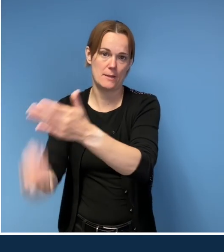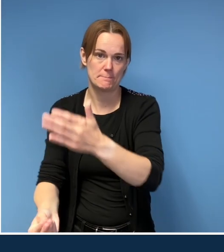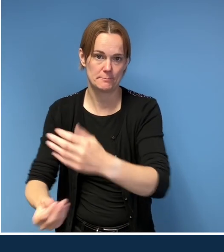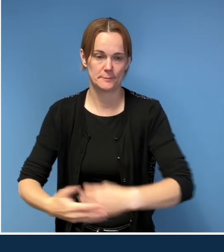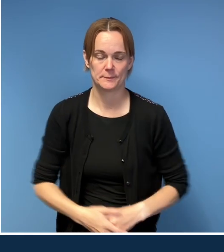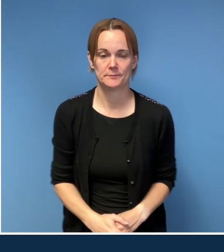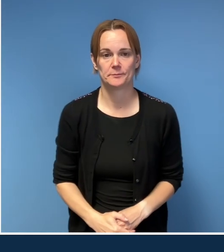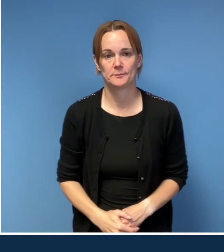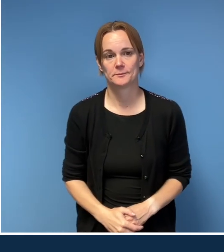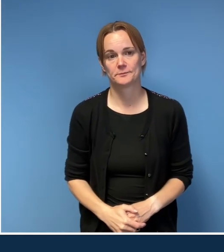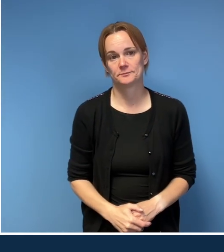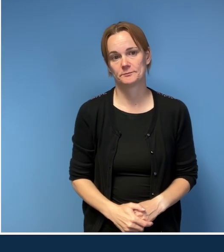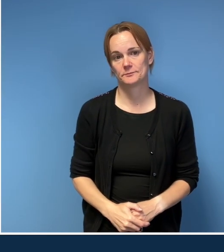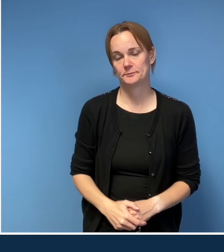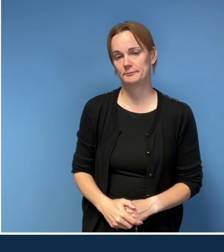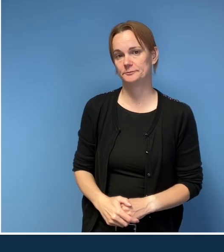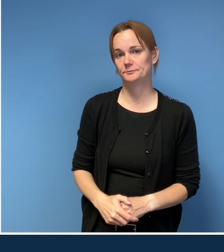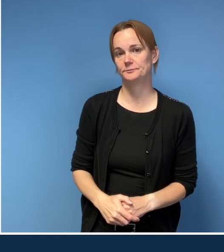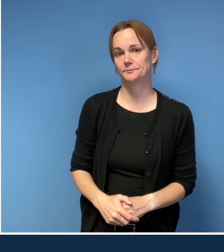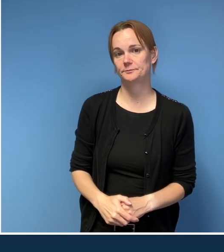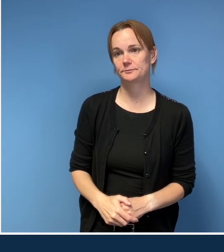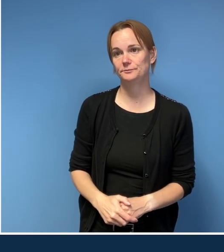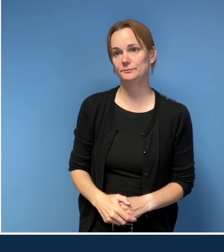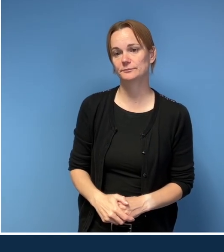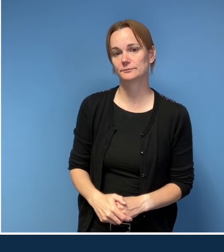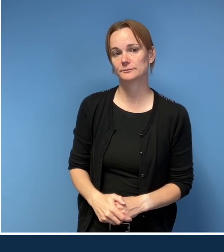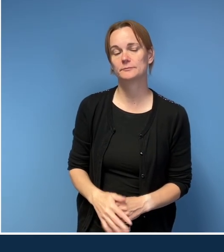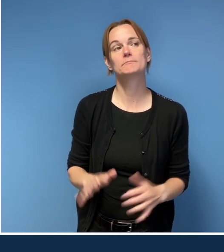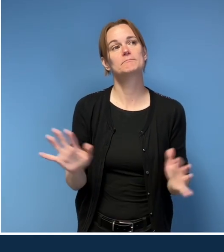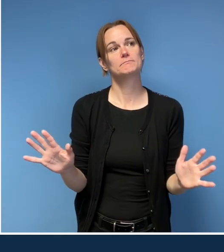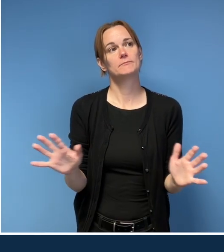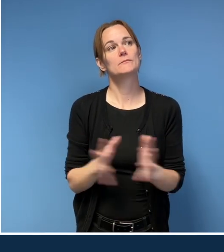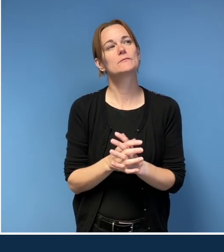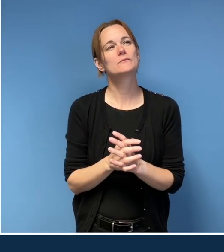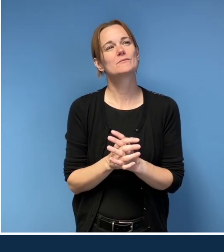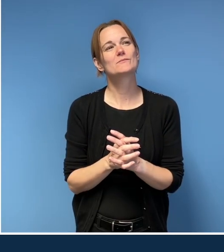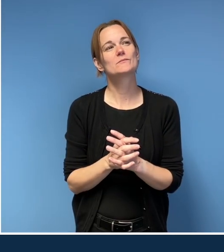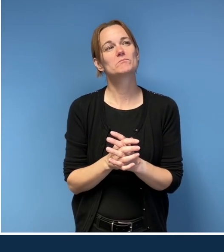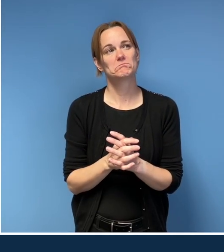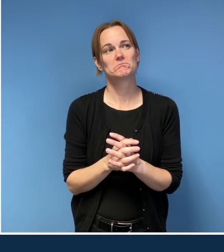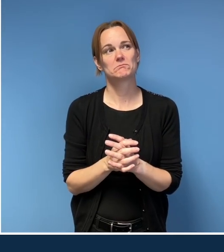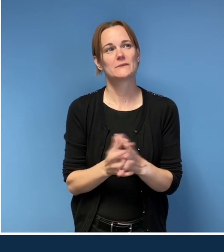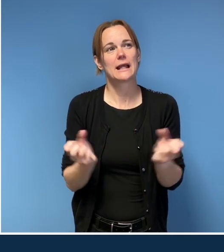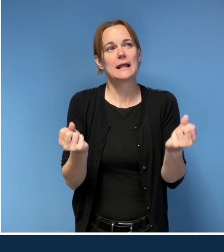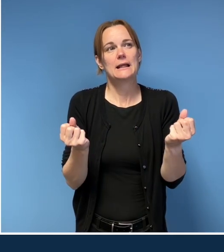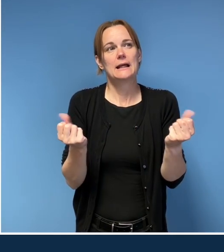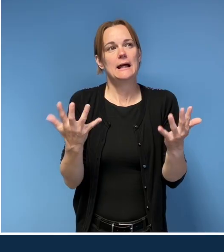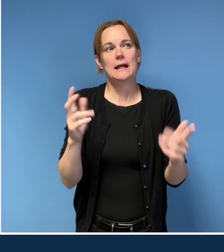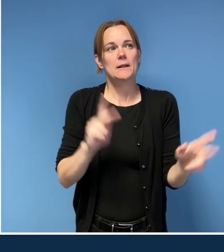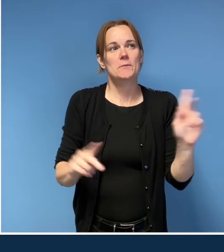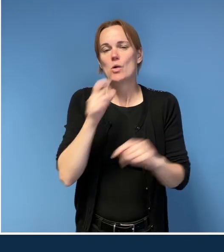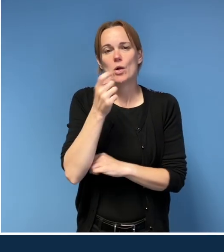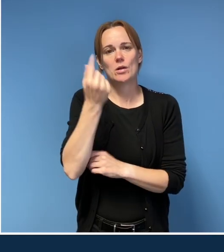And Denise, on that note, I think it's probably fair to say that many people don't fully understand what it means to live in a